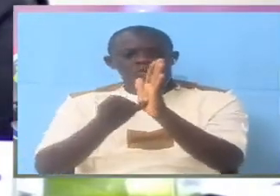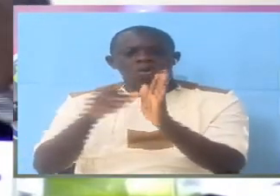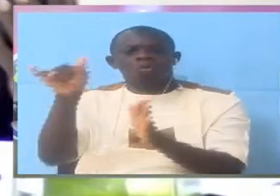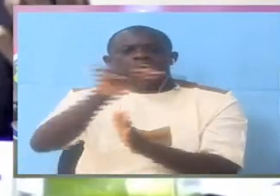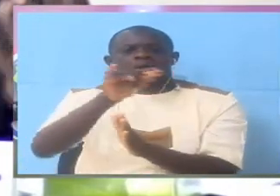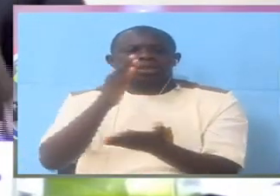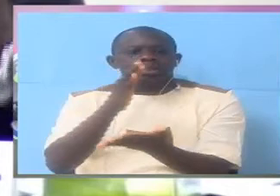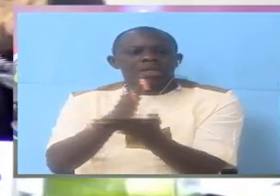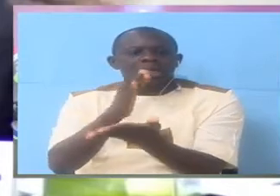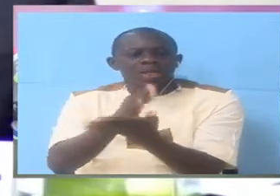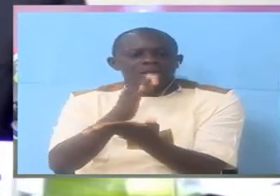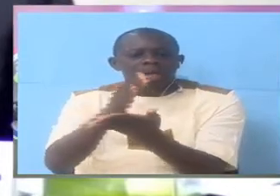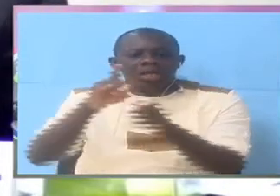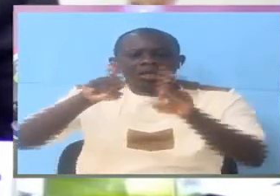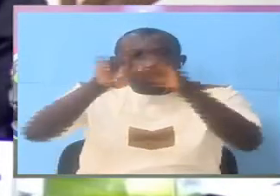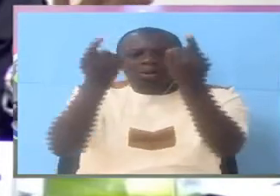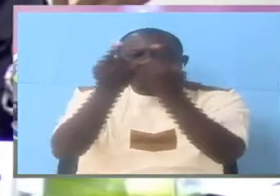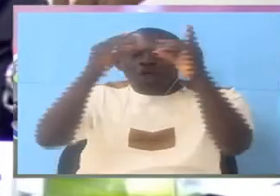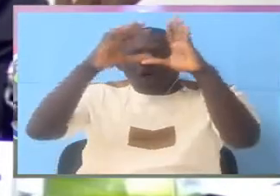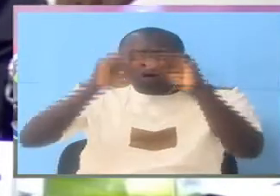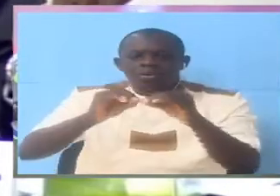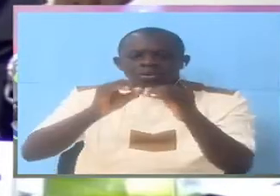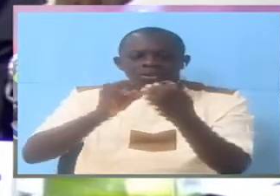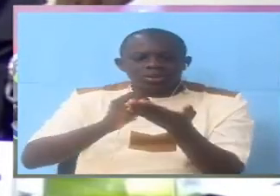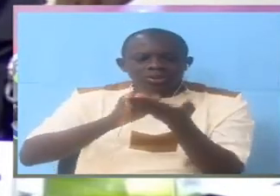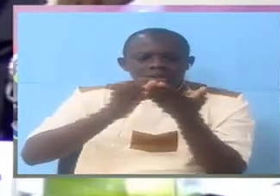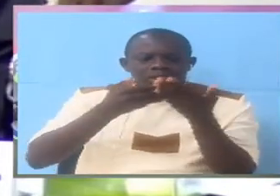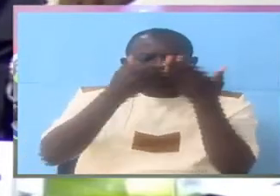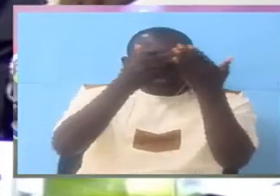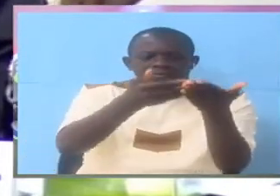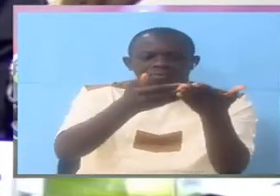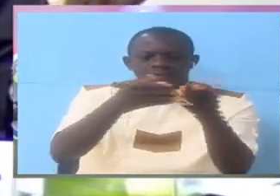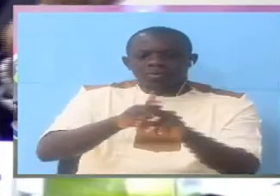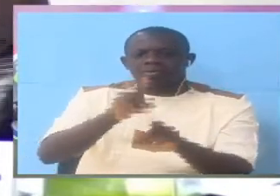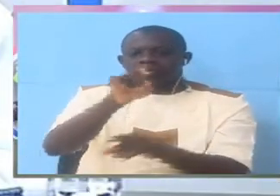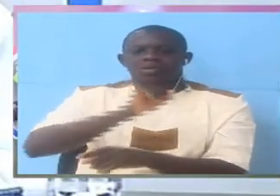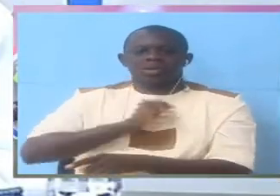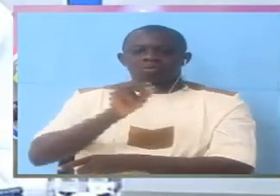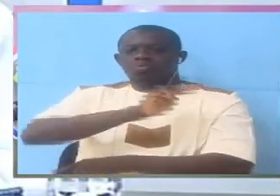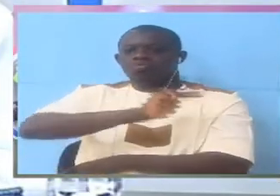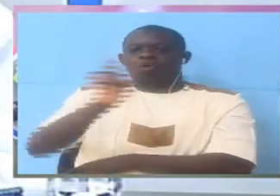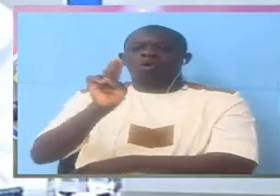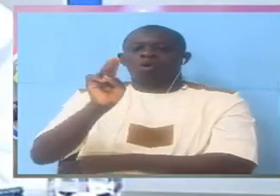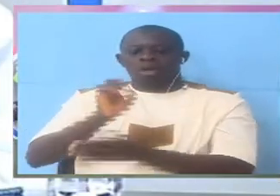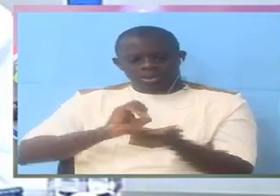it to. You said no, it would be submitted to religion. Issues